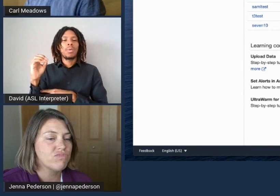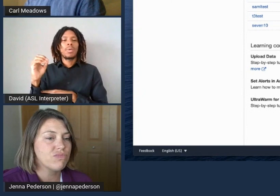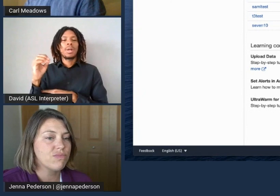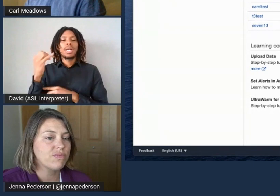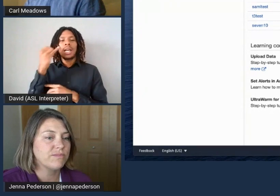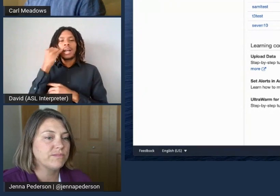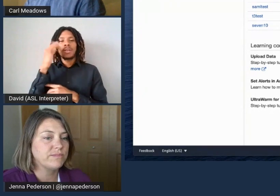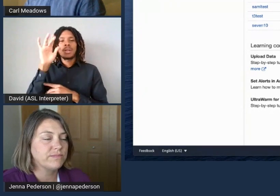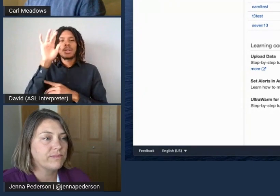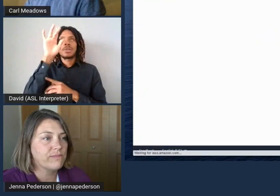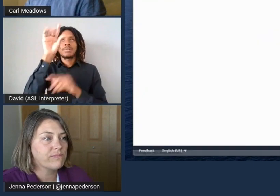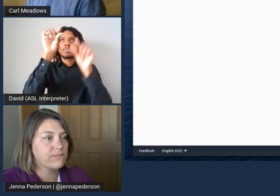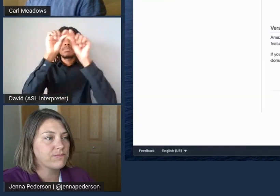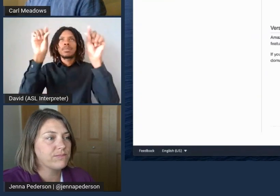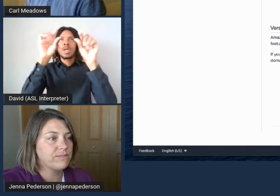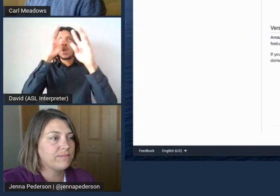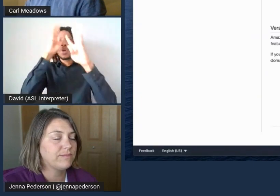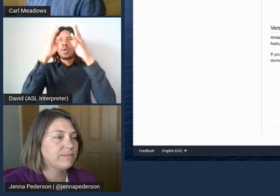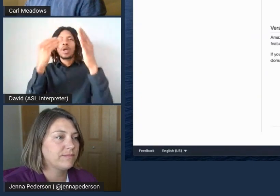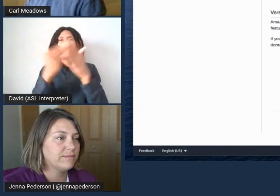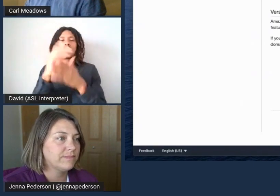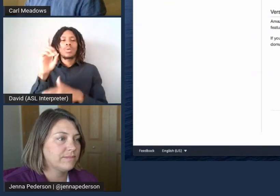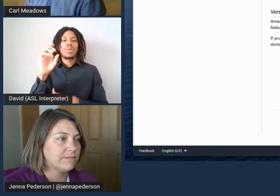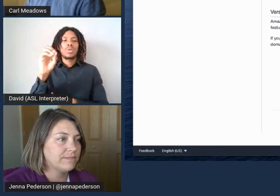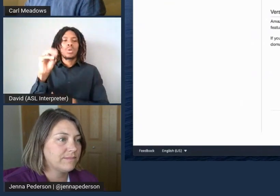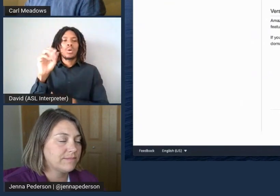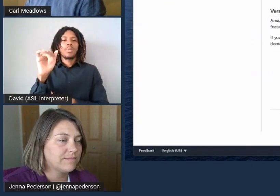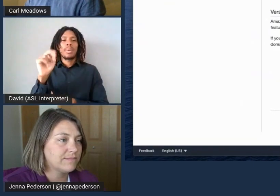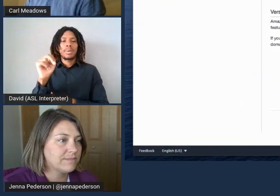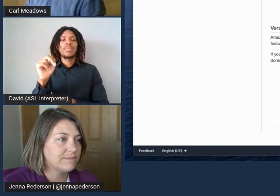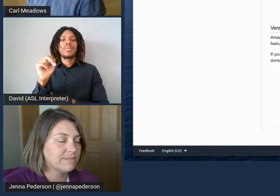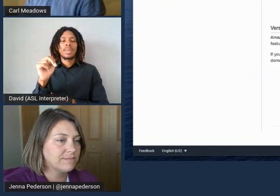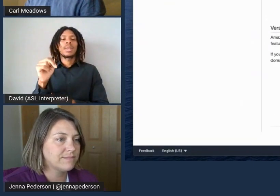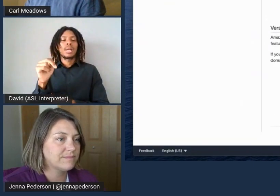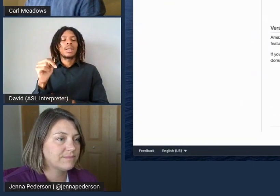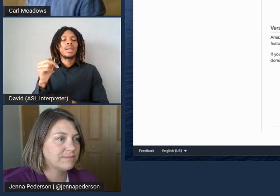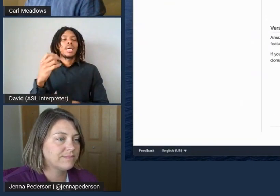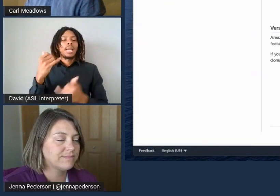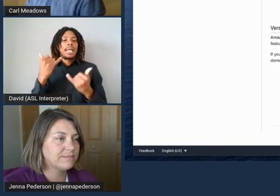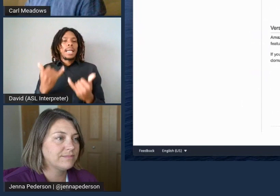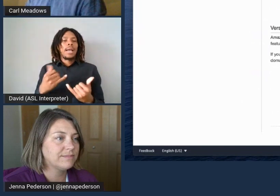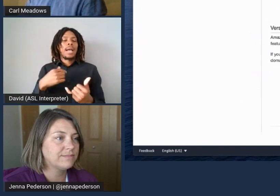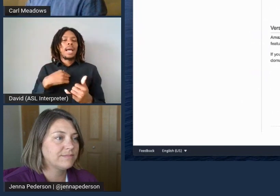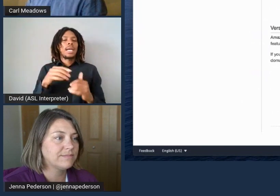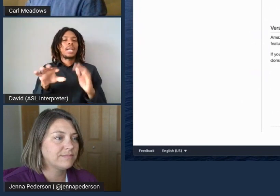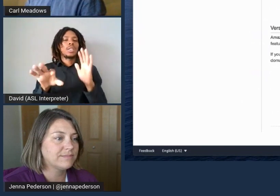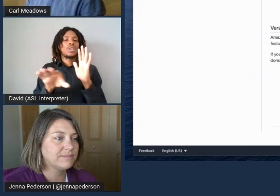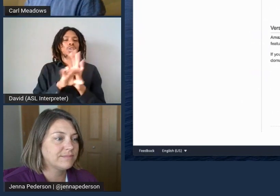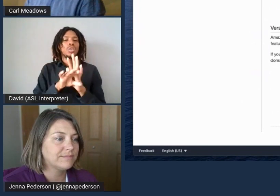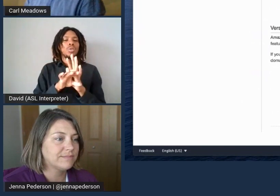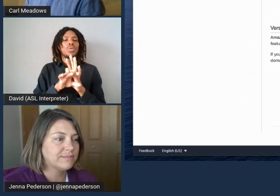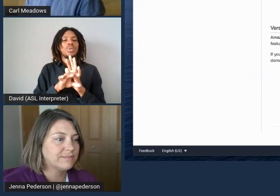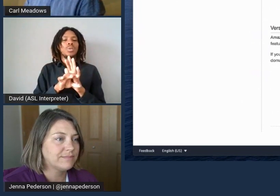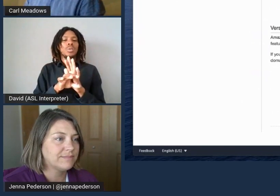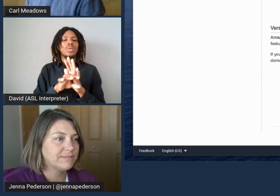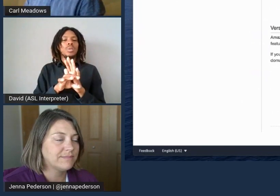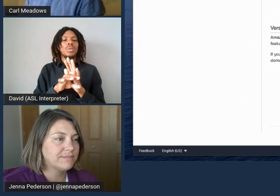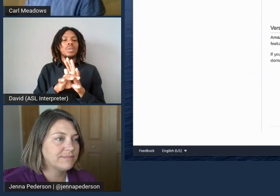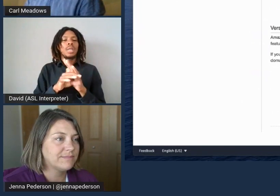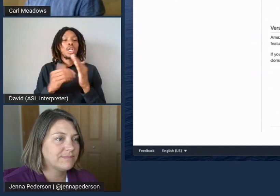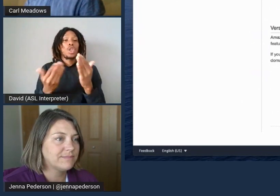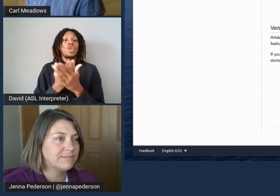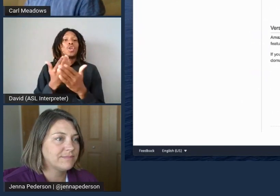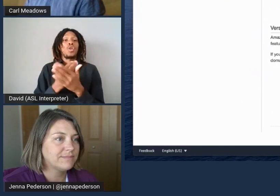go to create a new domain, I can choose. So like by default, it's going to the latest version